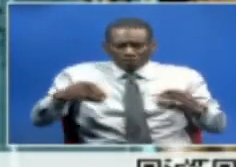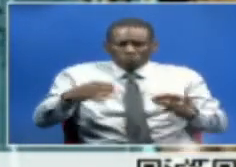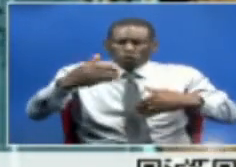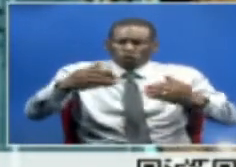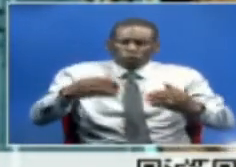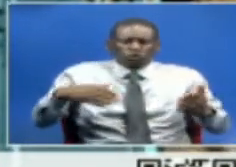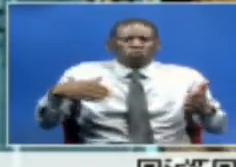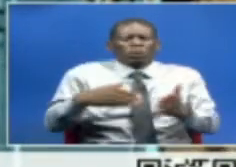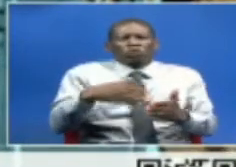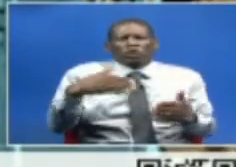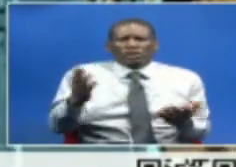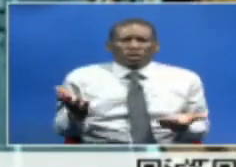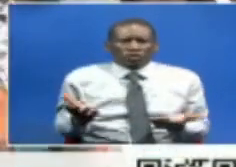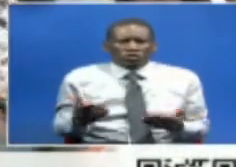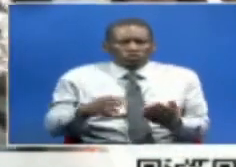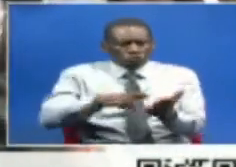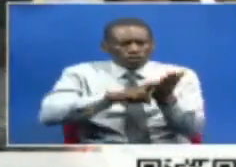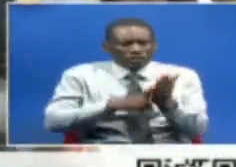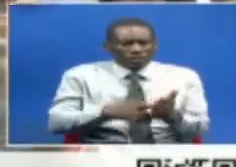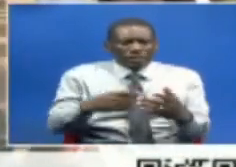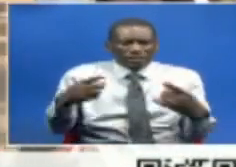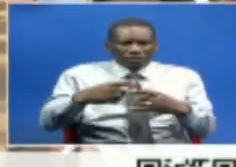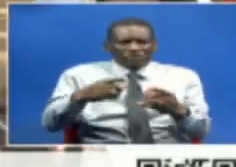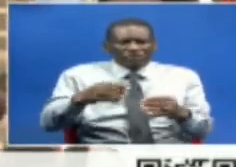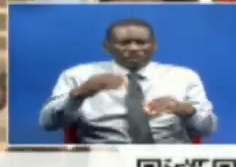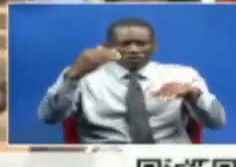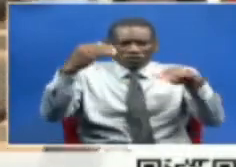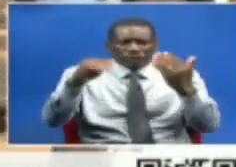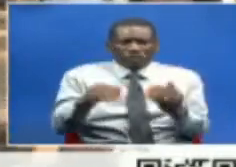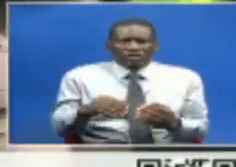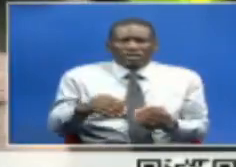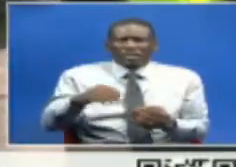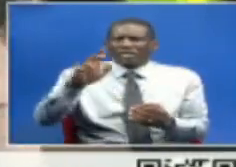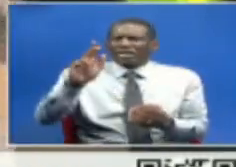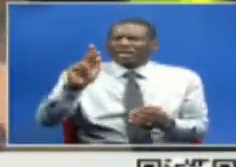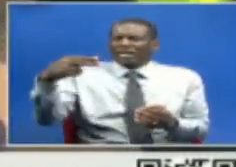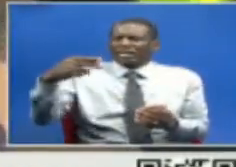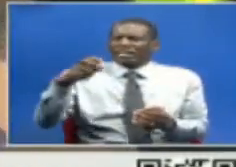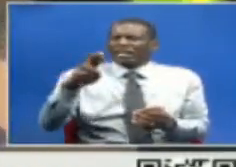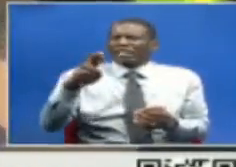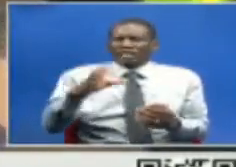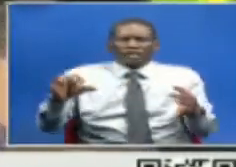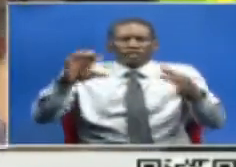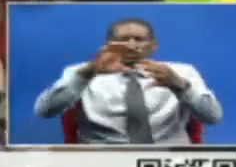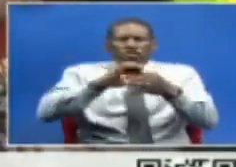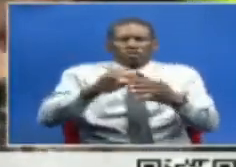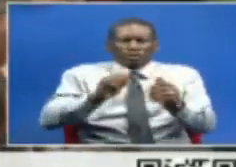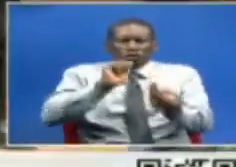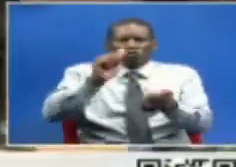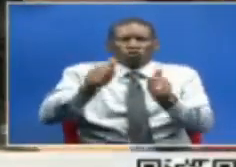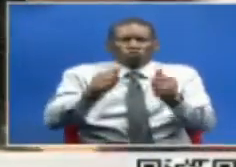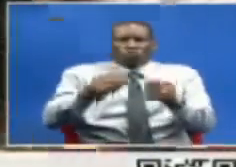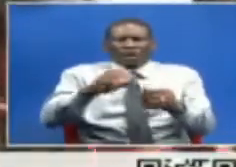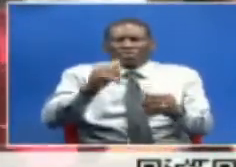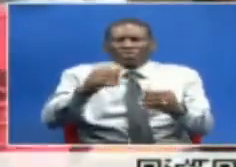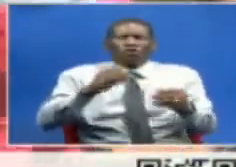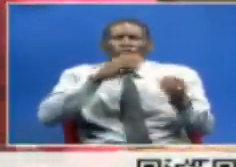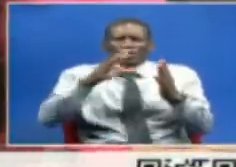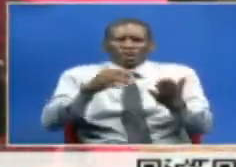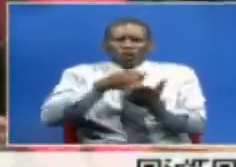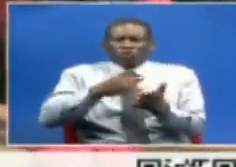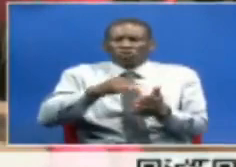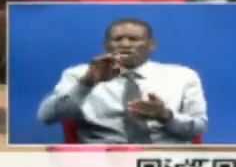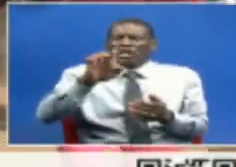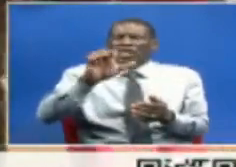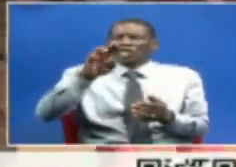tufungiwe kuregister courses. In the case, KHRC is joined by co-petitioners including Elimu Bora